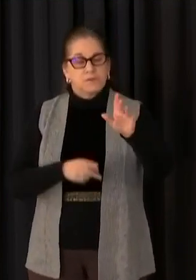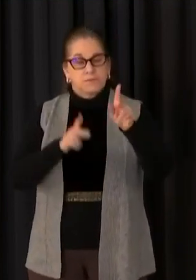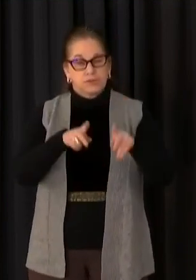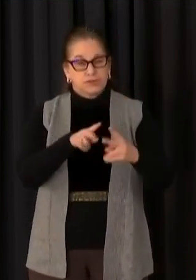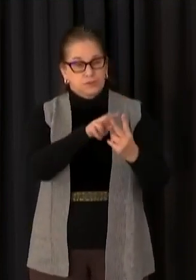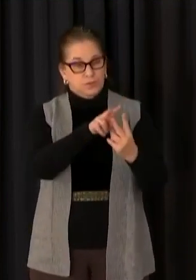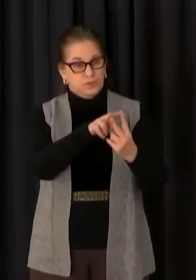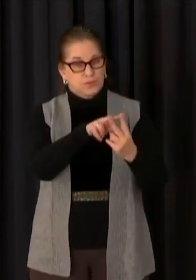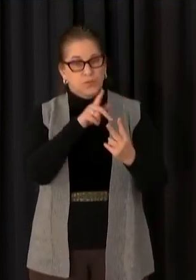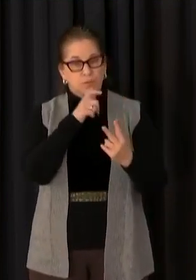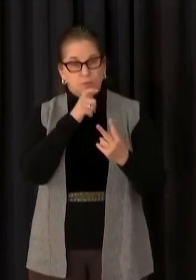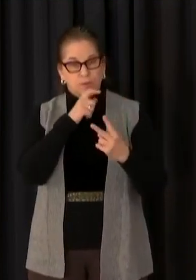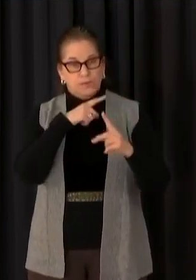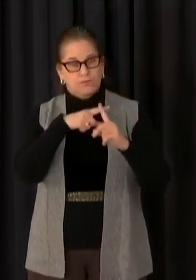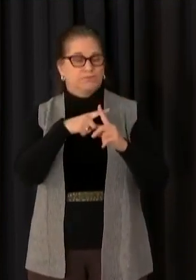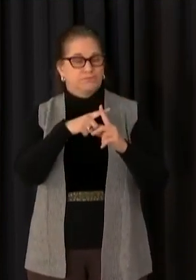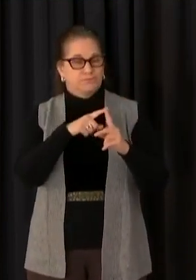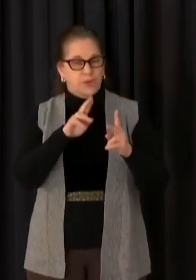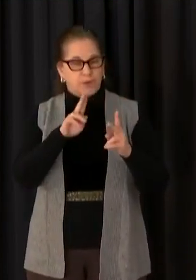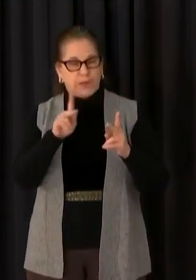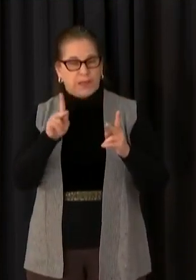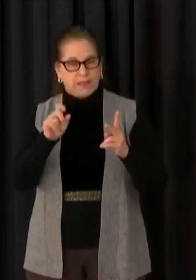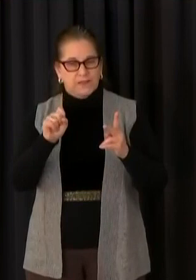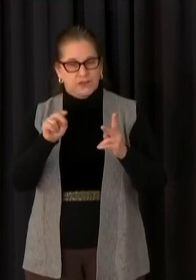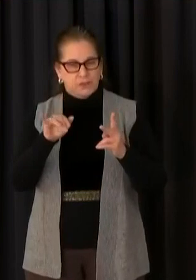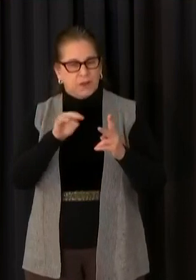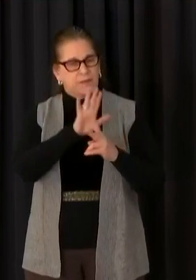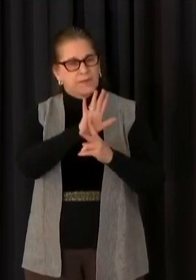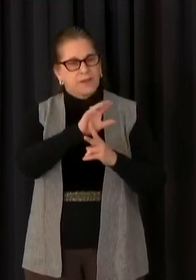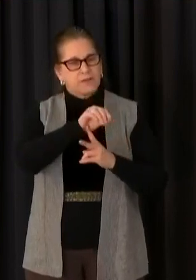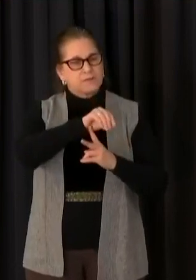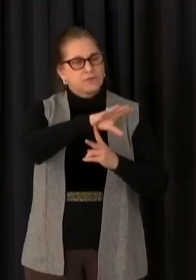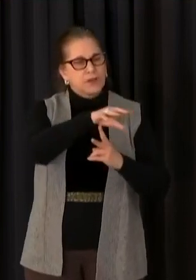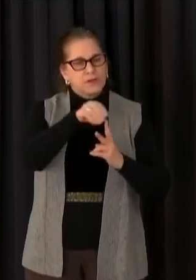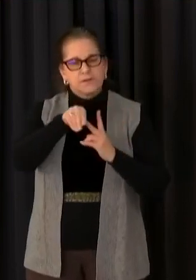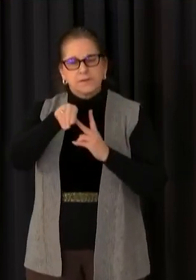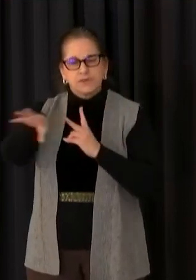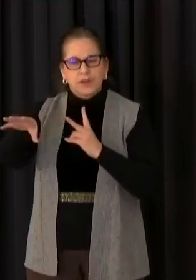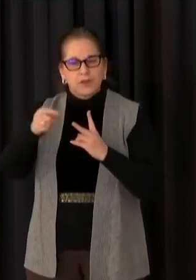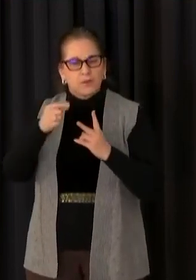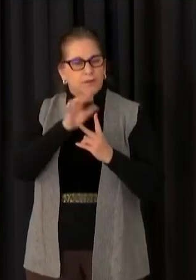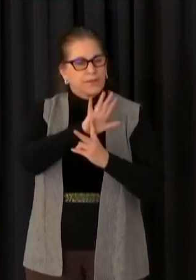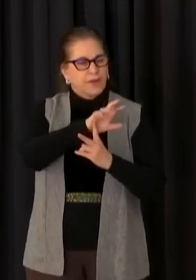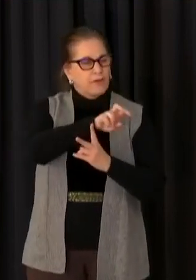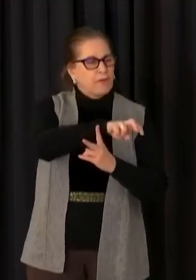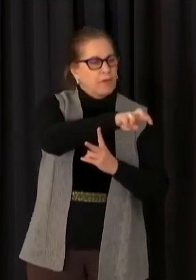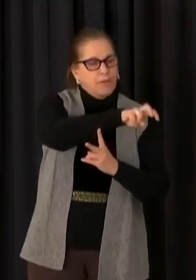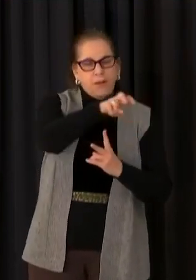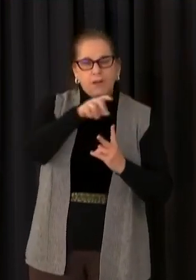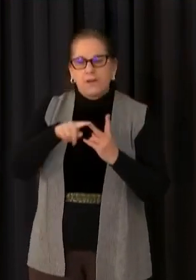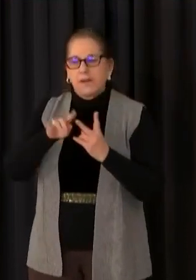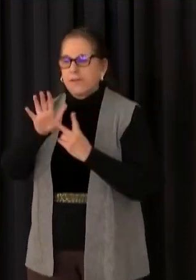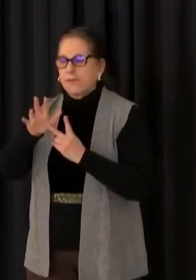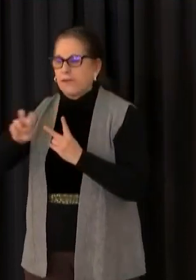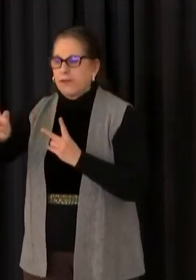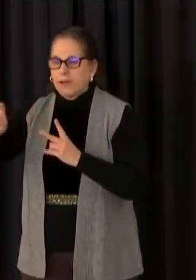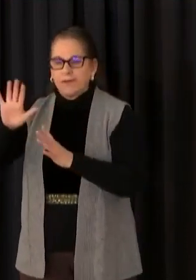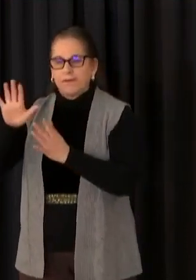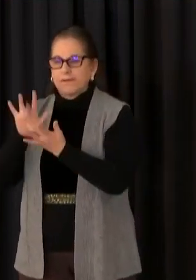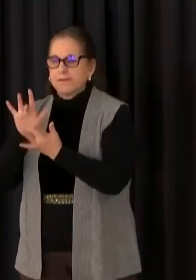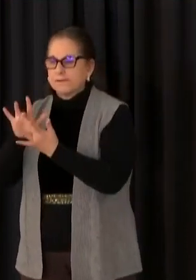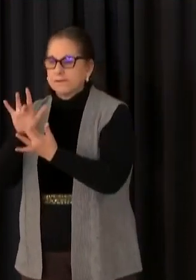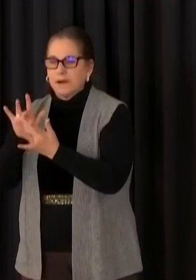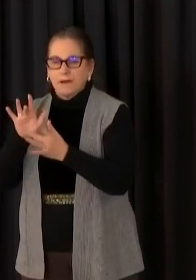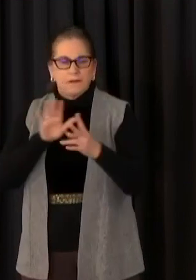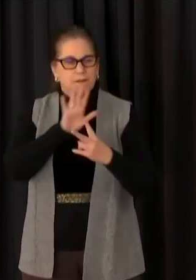to increase and at a rate faster than what you were experiencing before. So even if you don't have whole